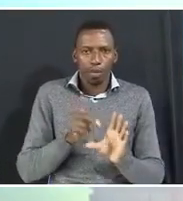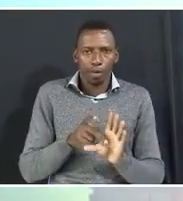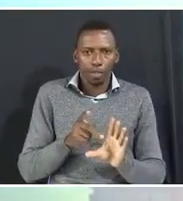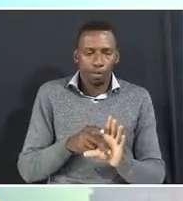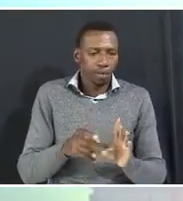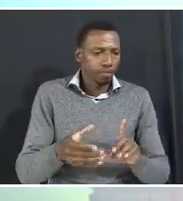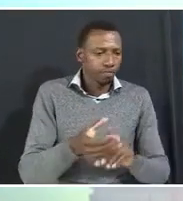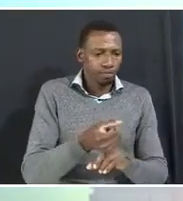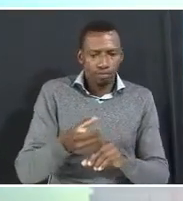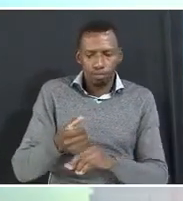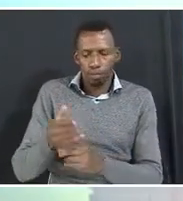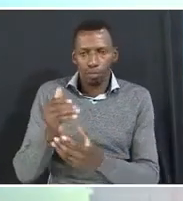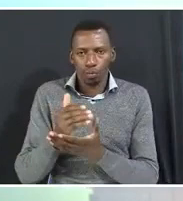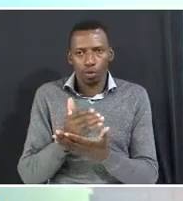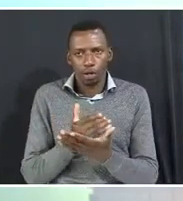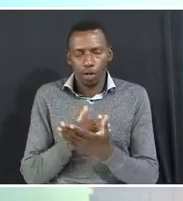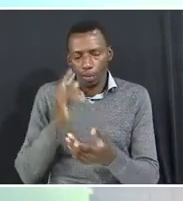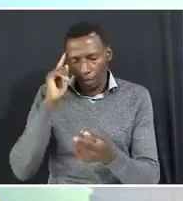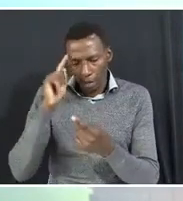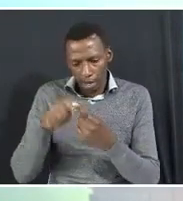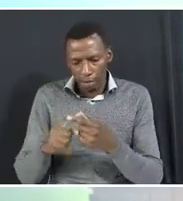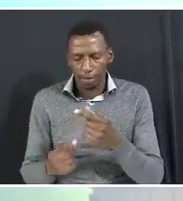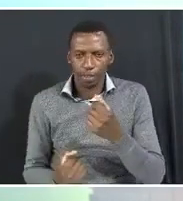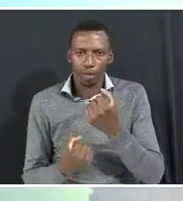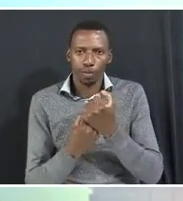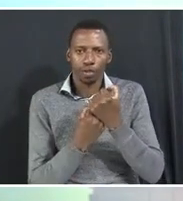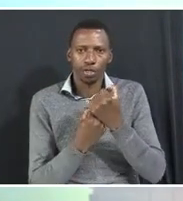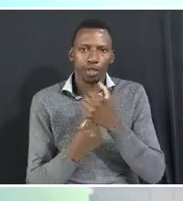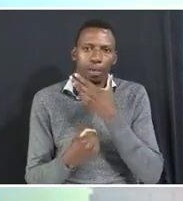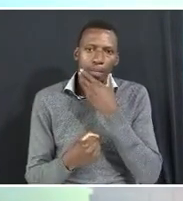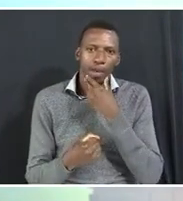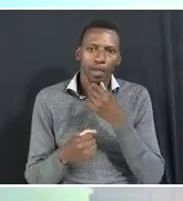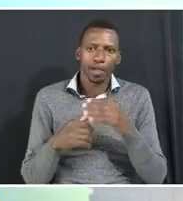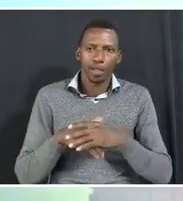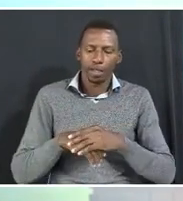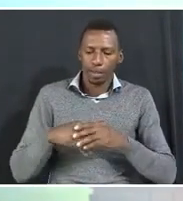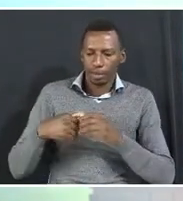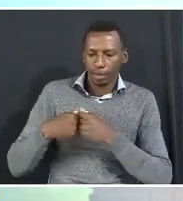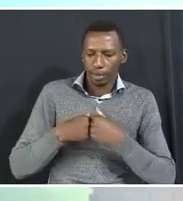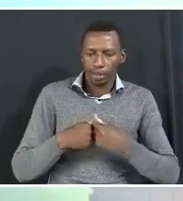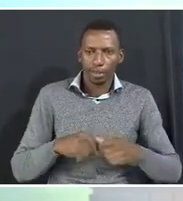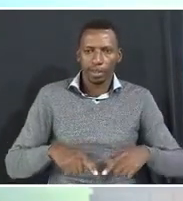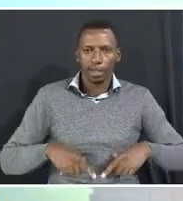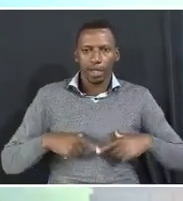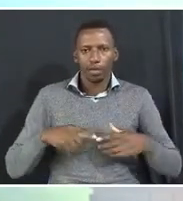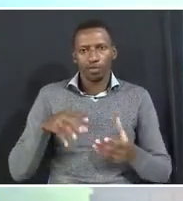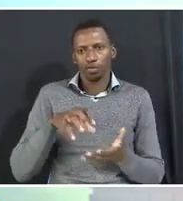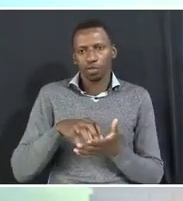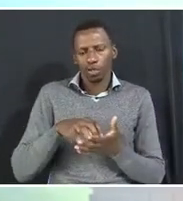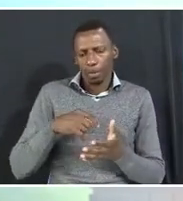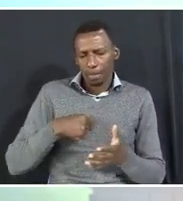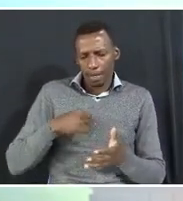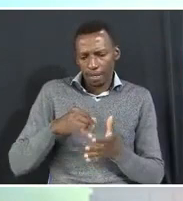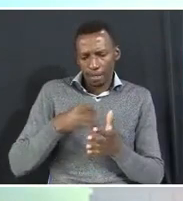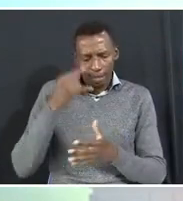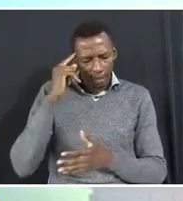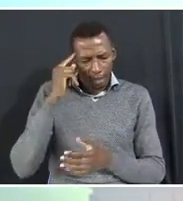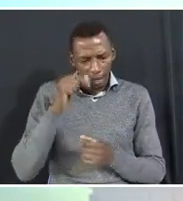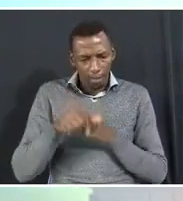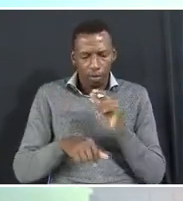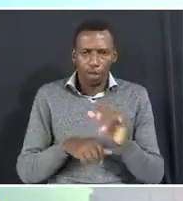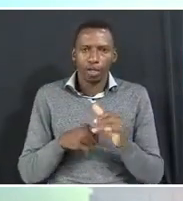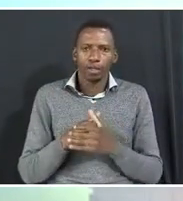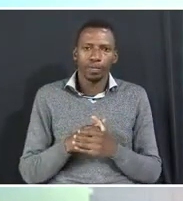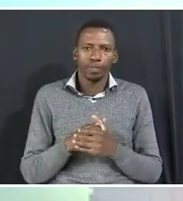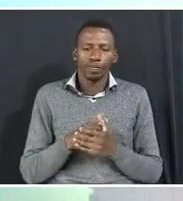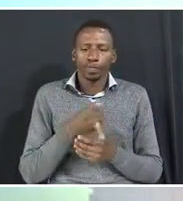at supporting and empowering men in challenging life situations. I'm just thinking of that. You know, men purposing